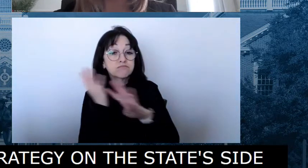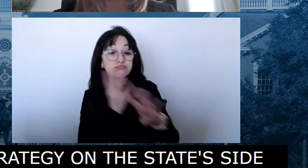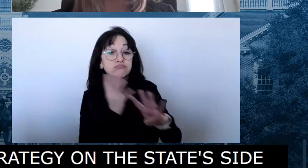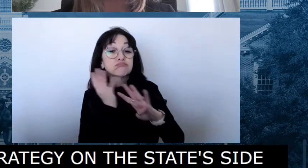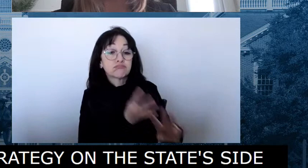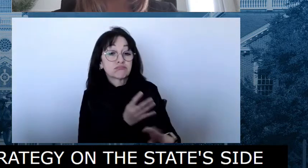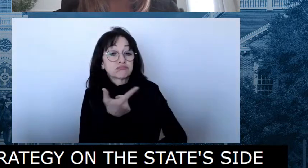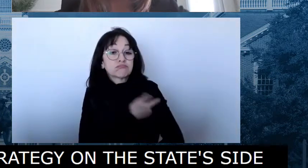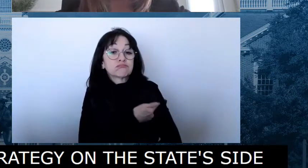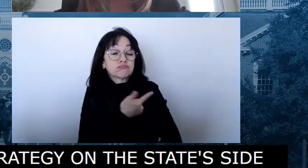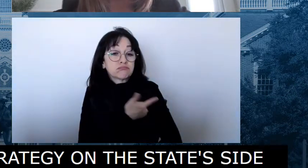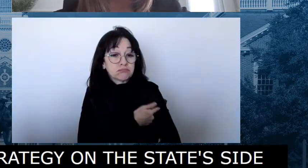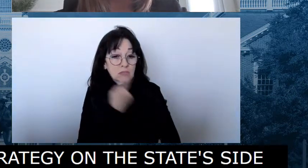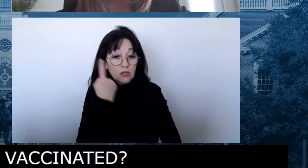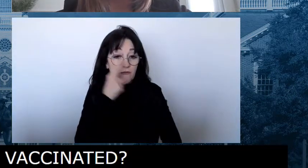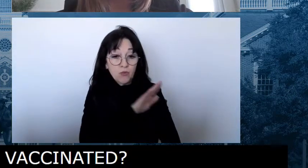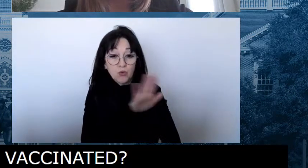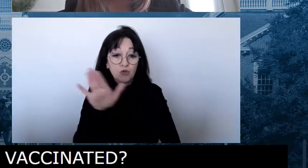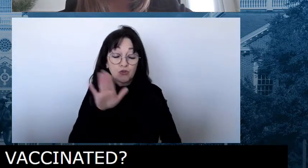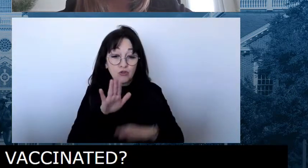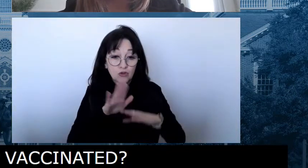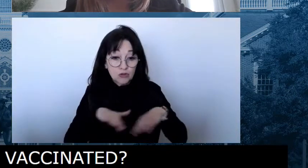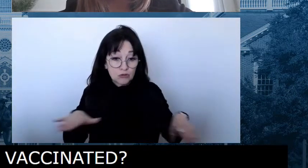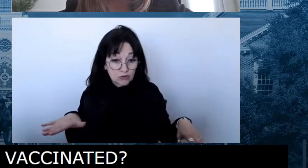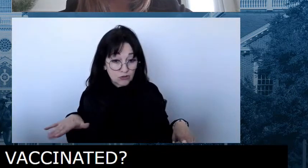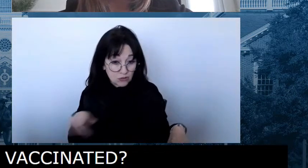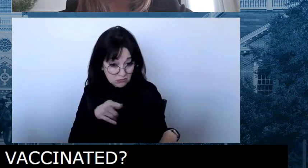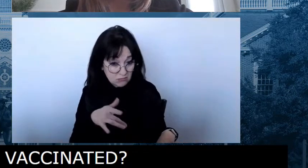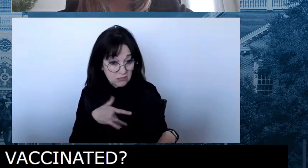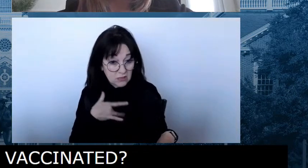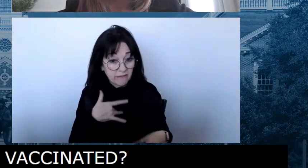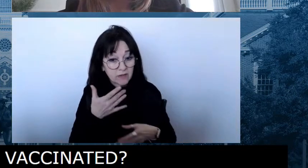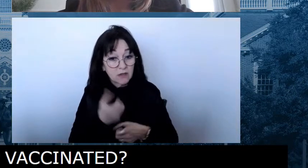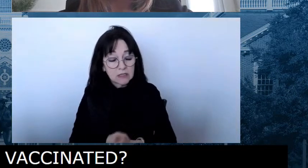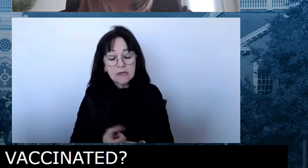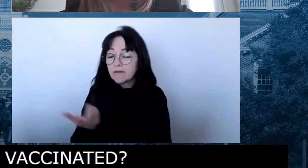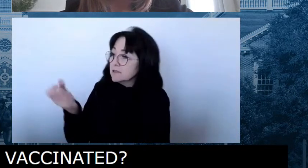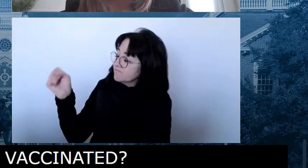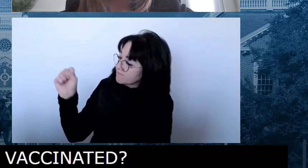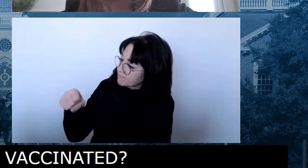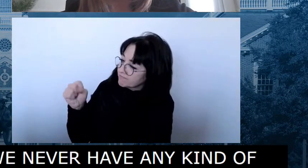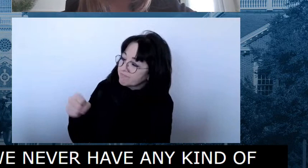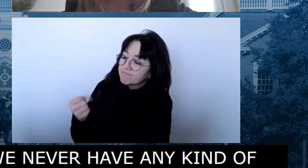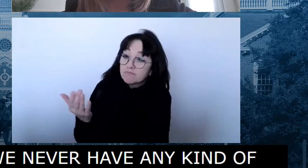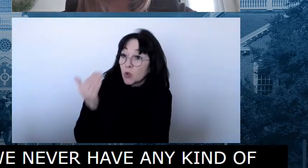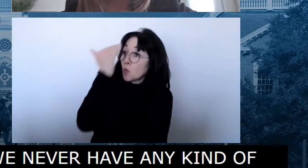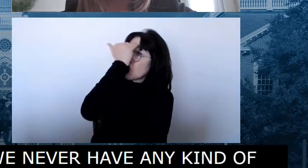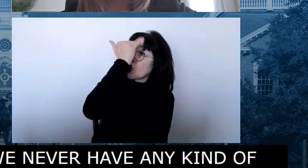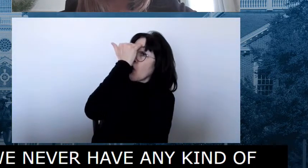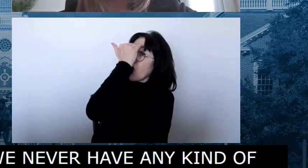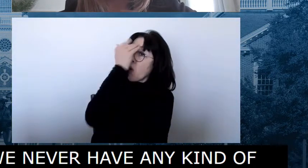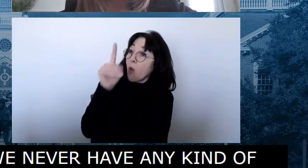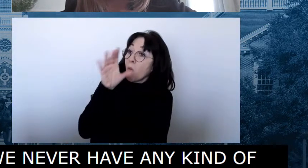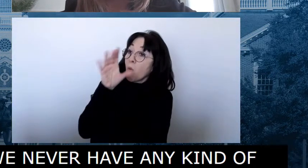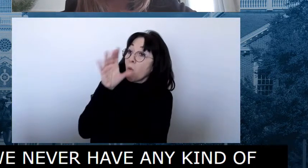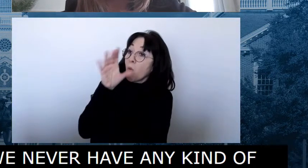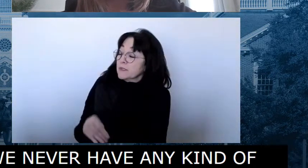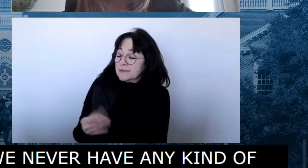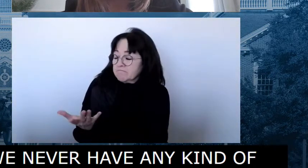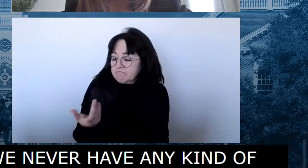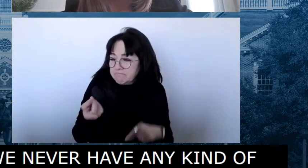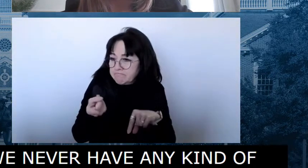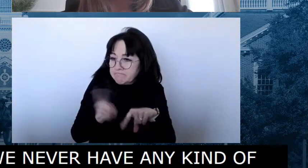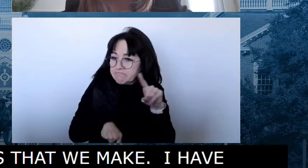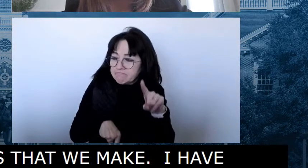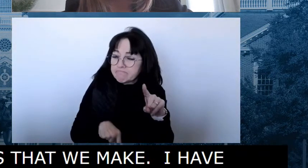decisions that we make. What I've asked our team to do is look at other states that have had greater success than us. One